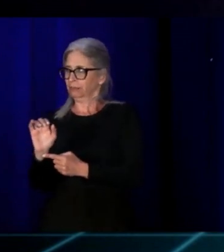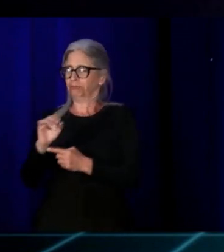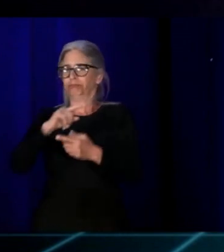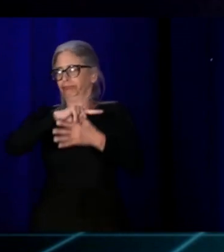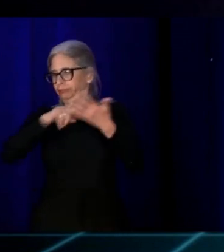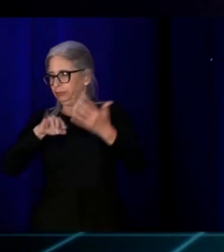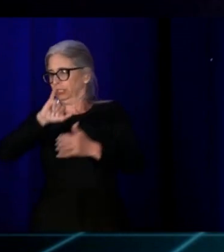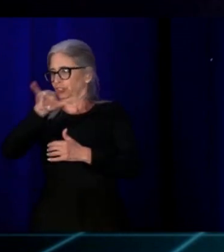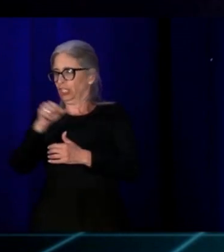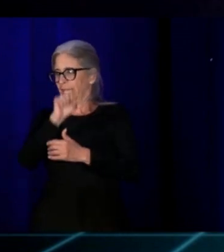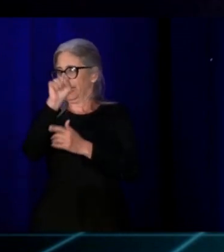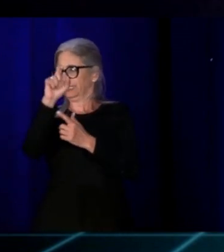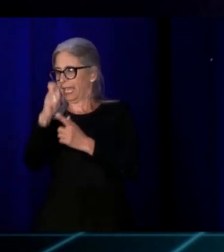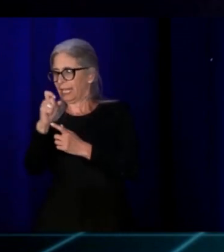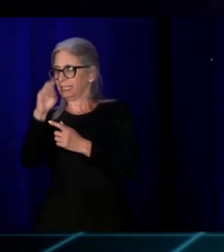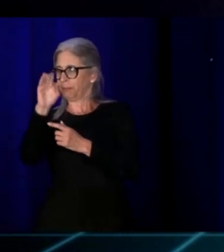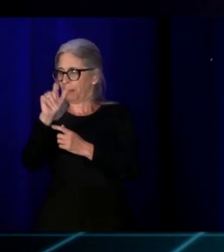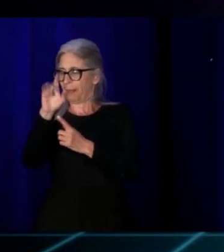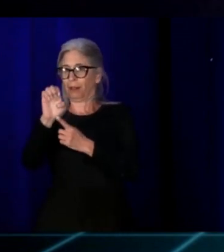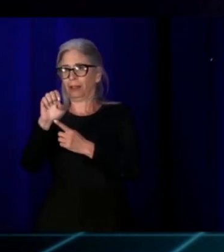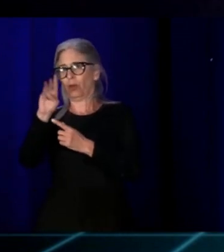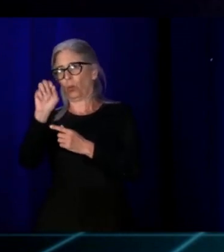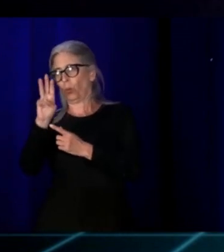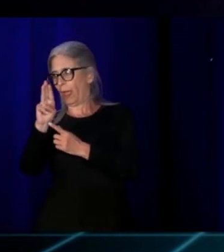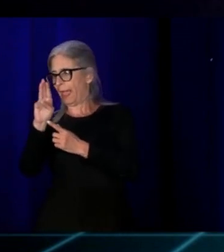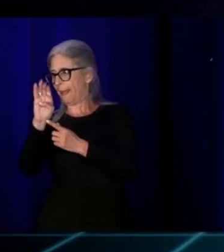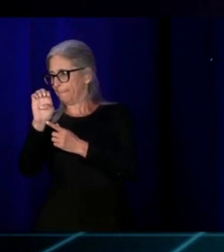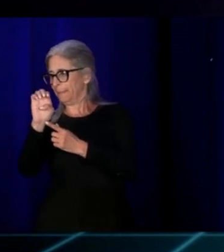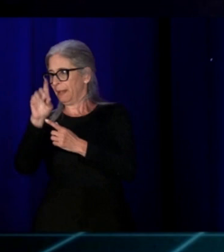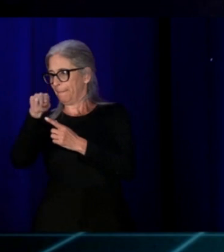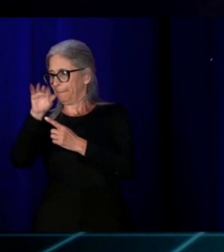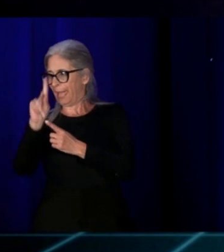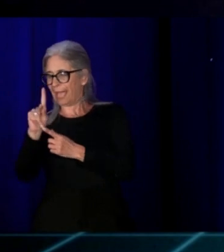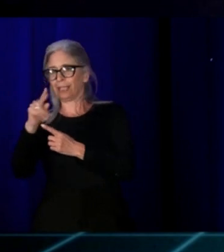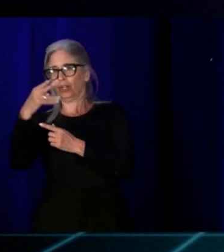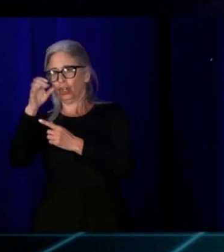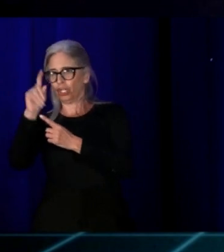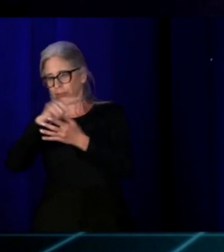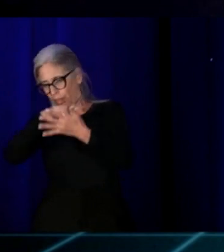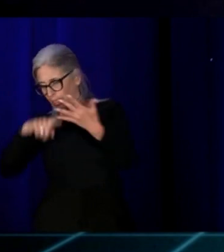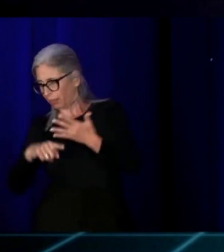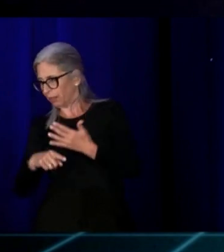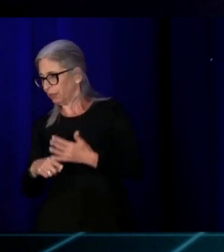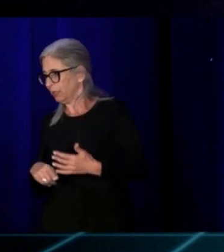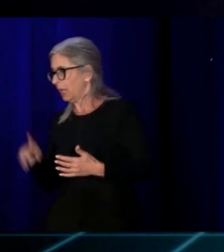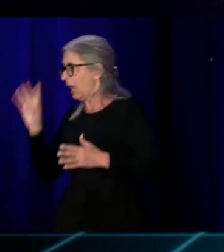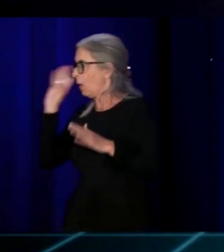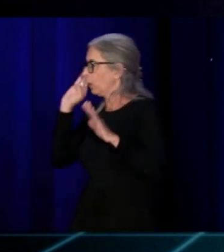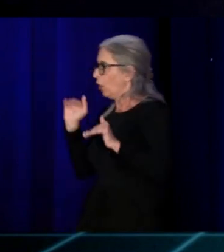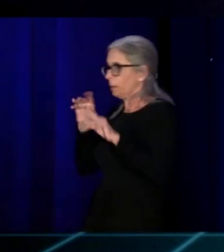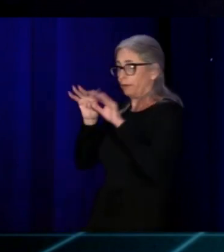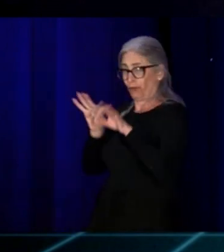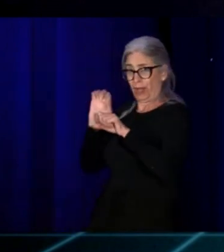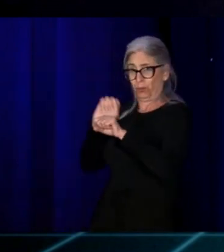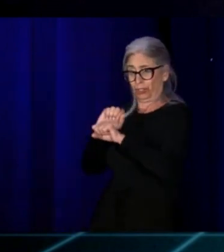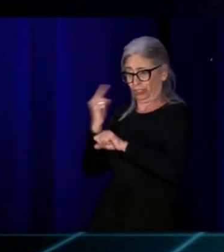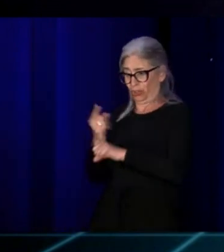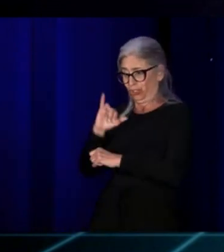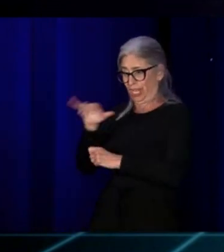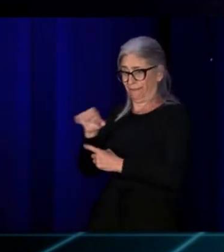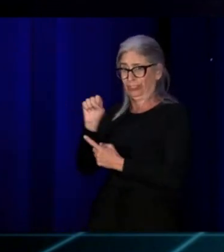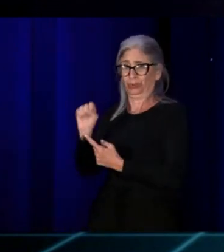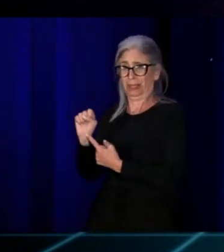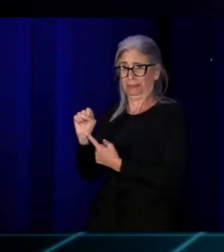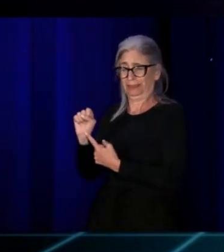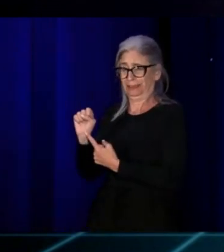hooks, server components, like those weird directive things. Okay, I would hope that a JavaScript framework is just JavaScript. Yeah,